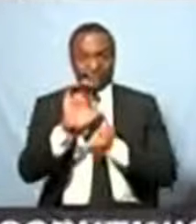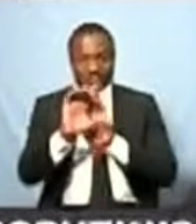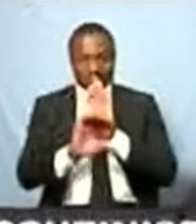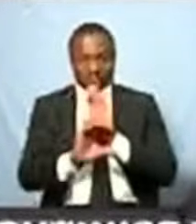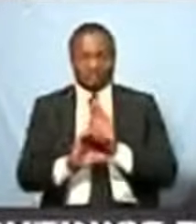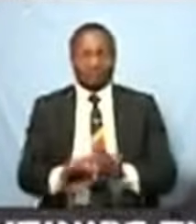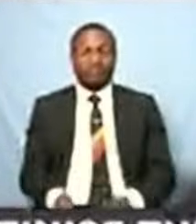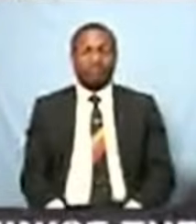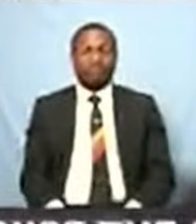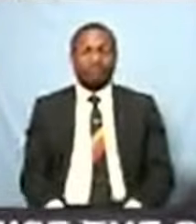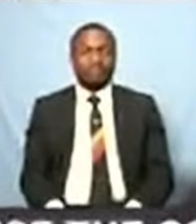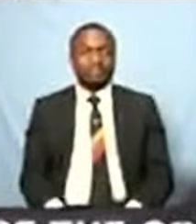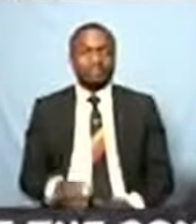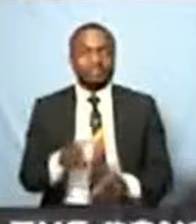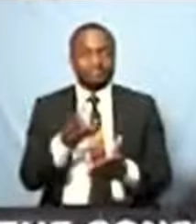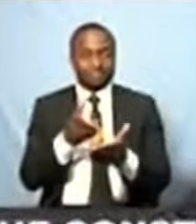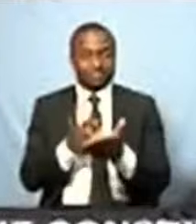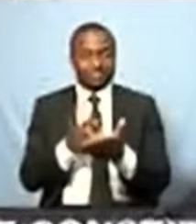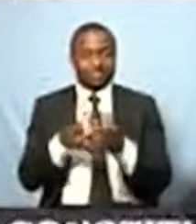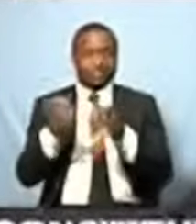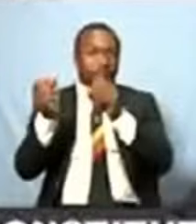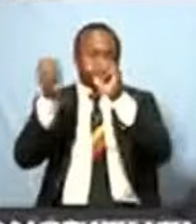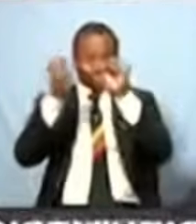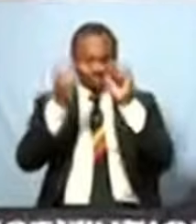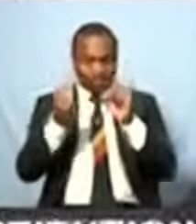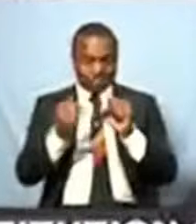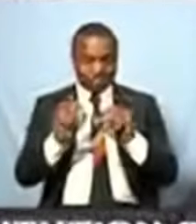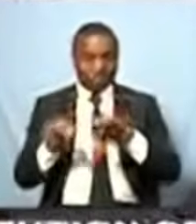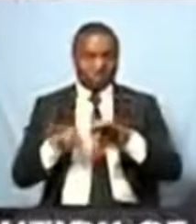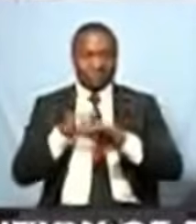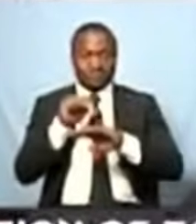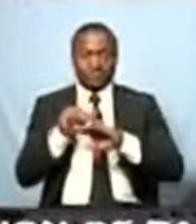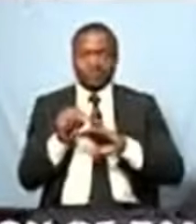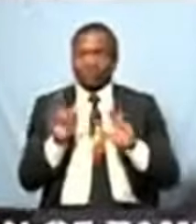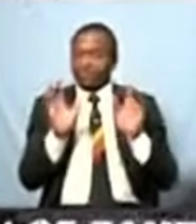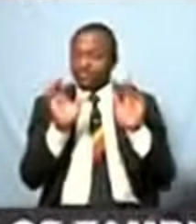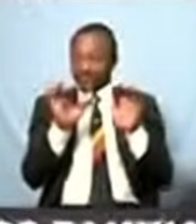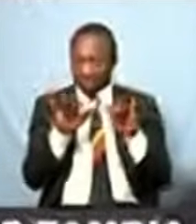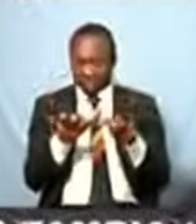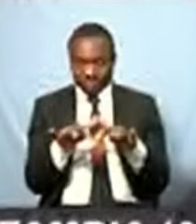Constitution, and this is composition of National Assembly.